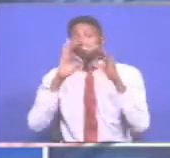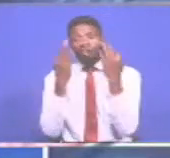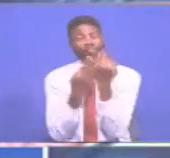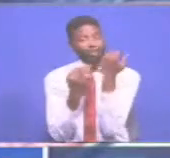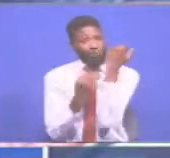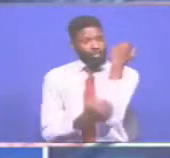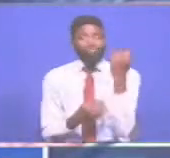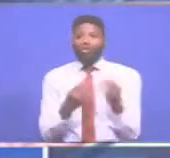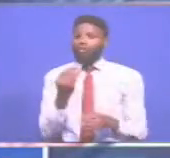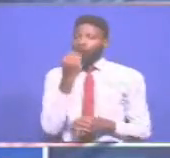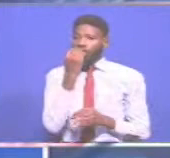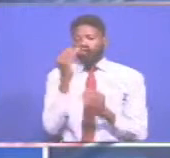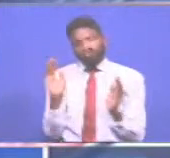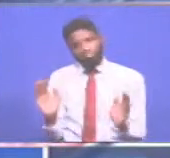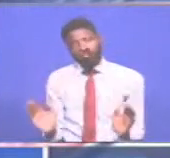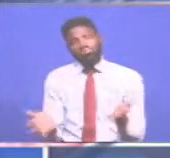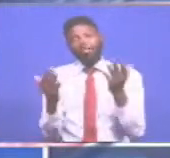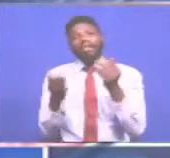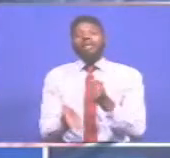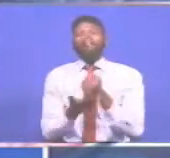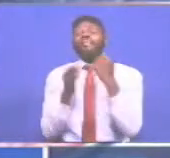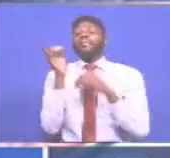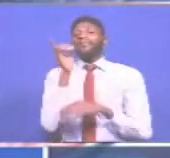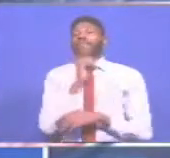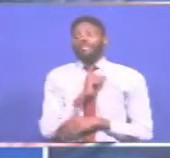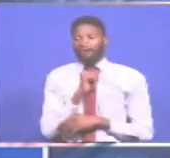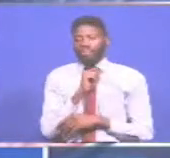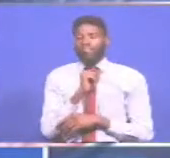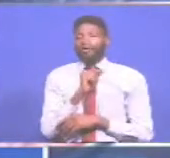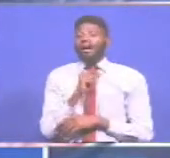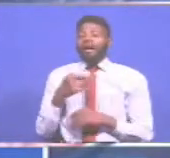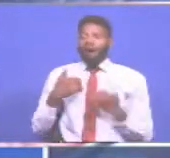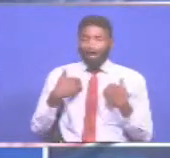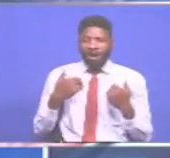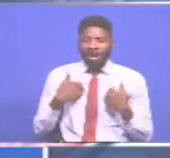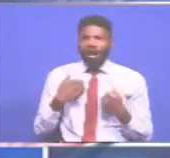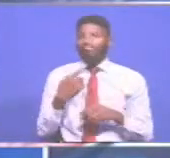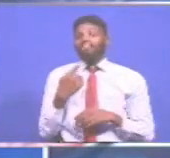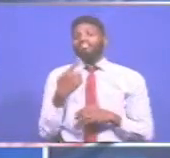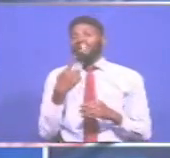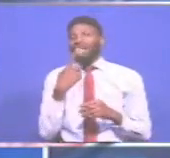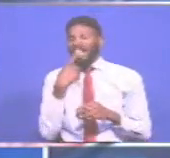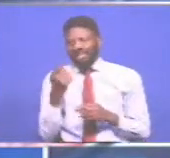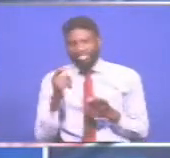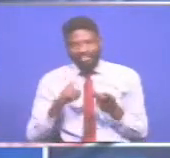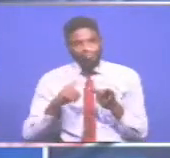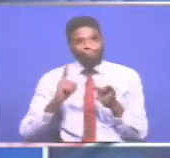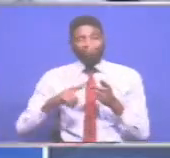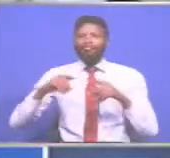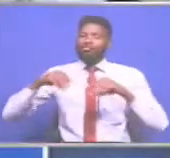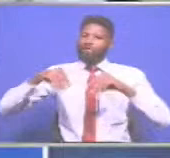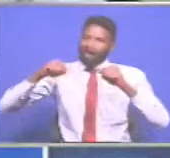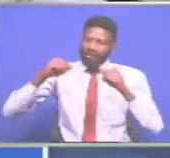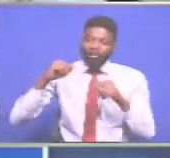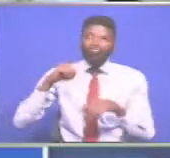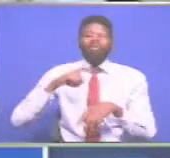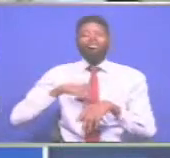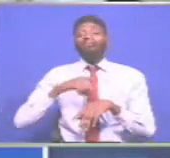food donations in the form of rice, flour, cooking oil, among other food items.